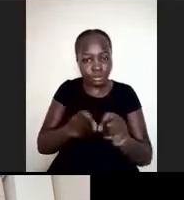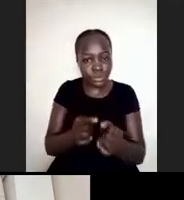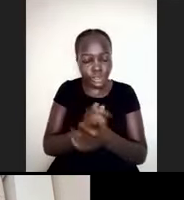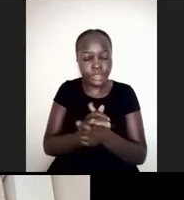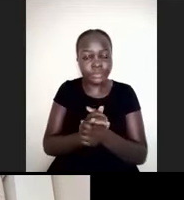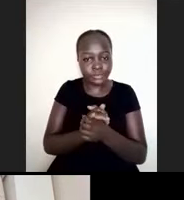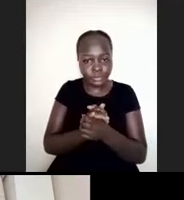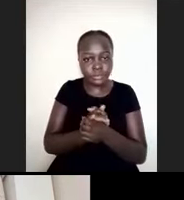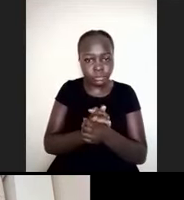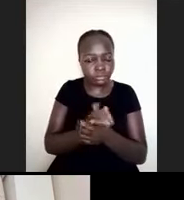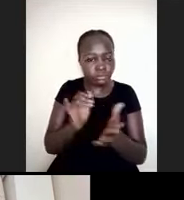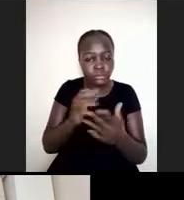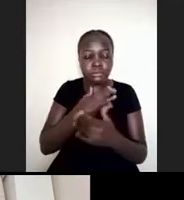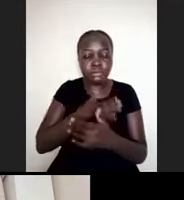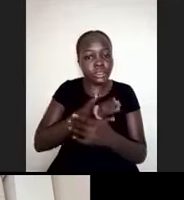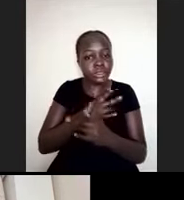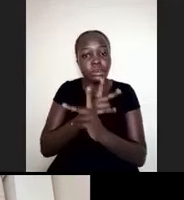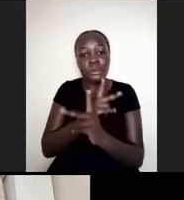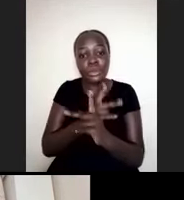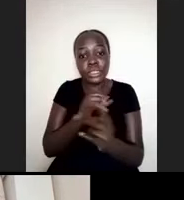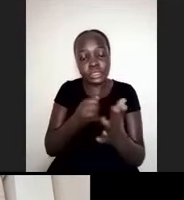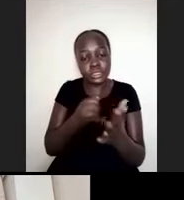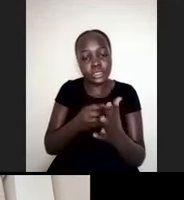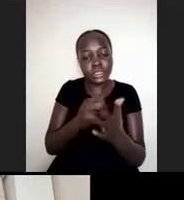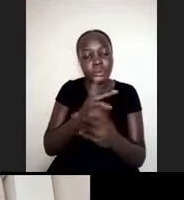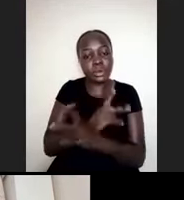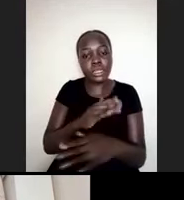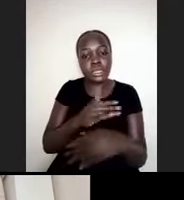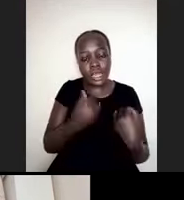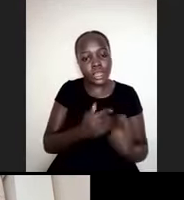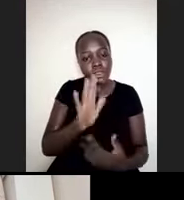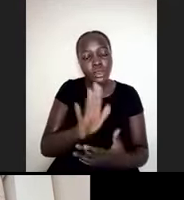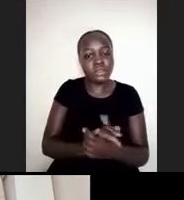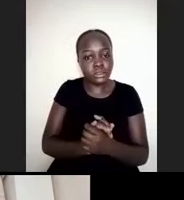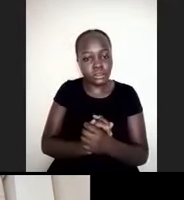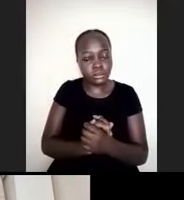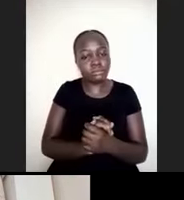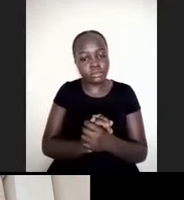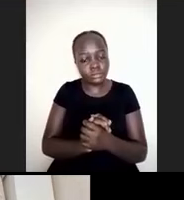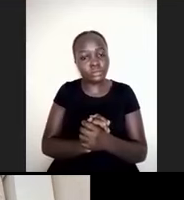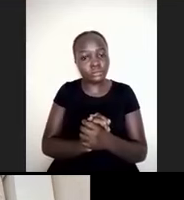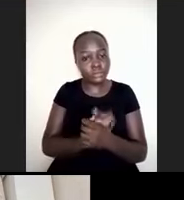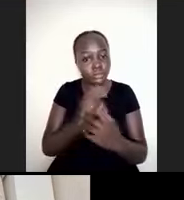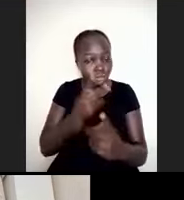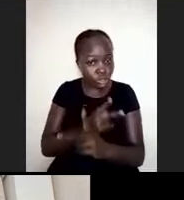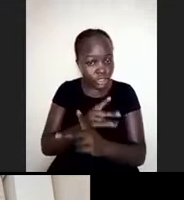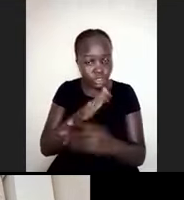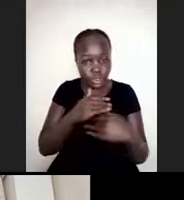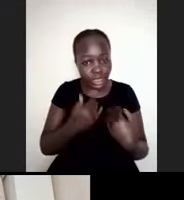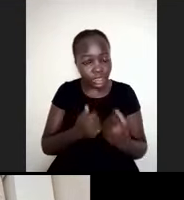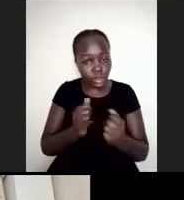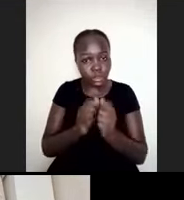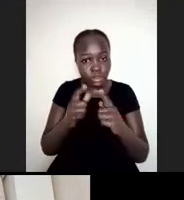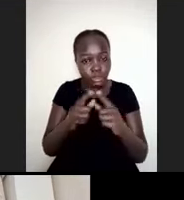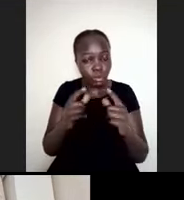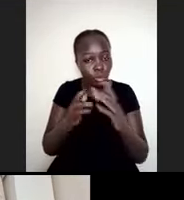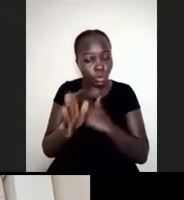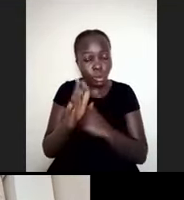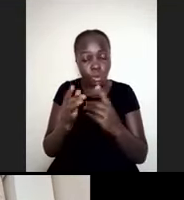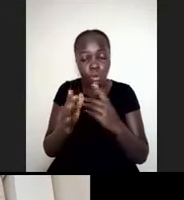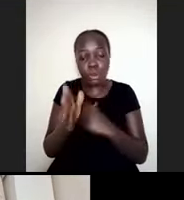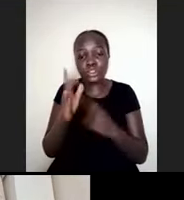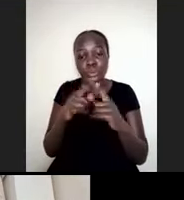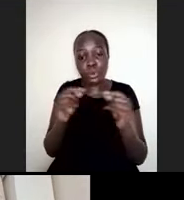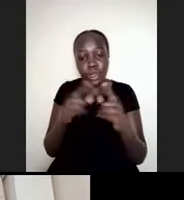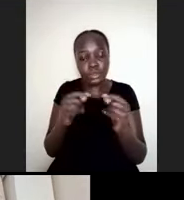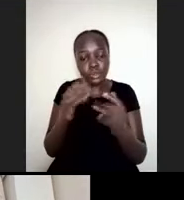guard it, okay? Guard your heart, okay? Load up your heart with the word of God, the word of truth, okay?